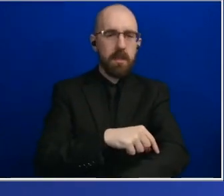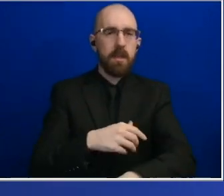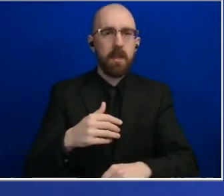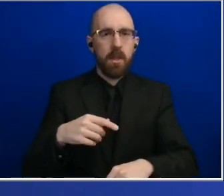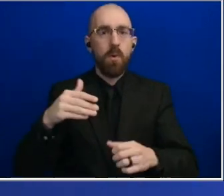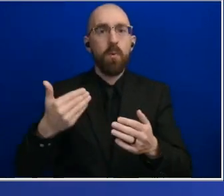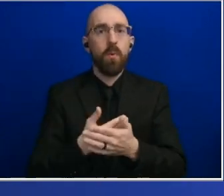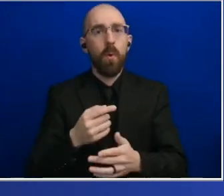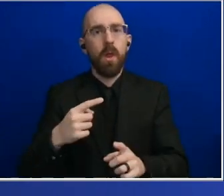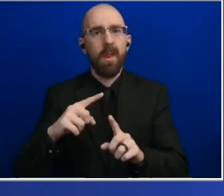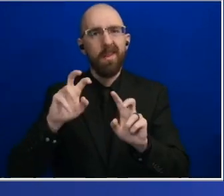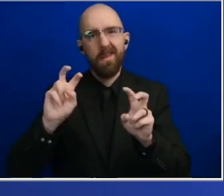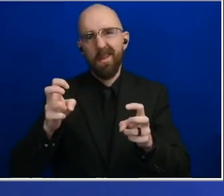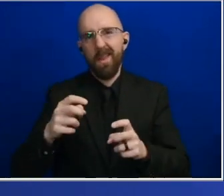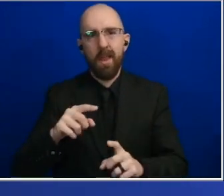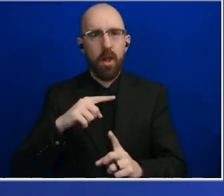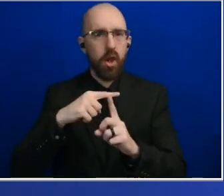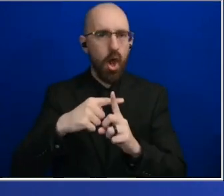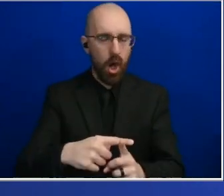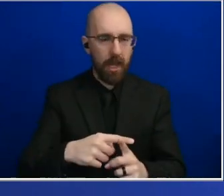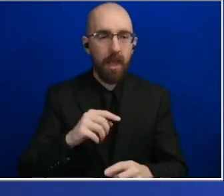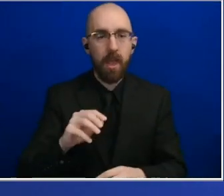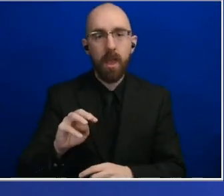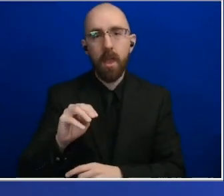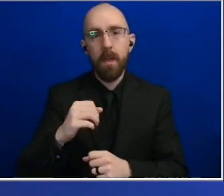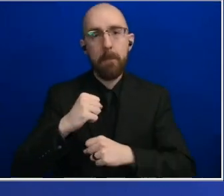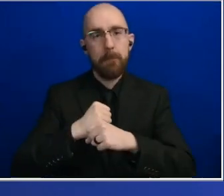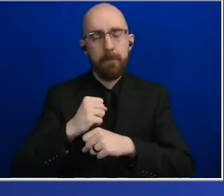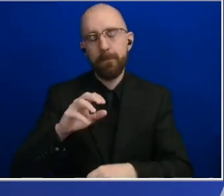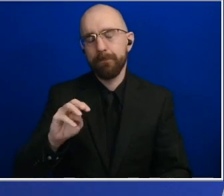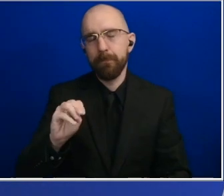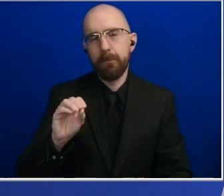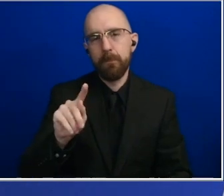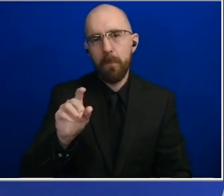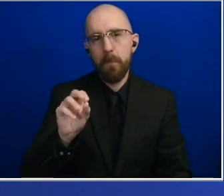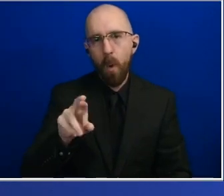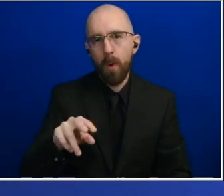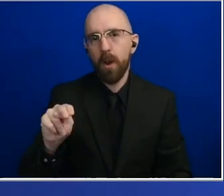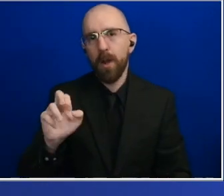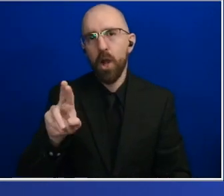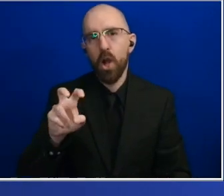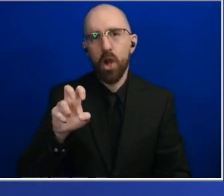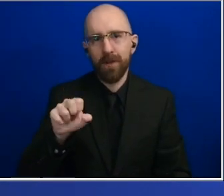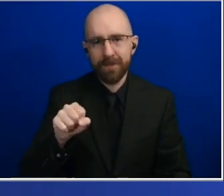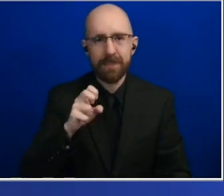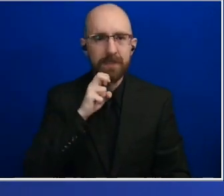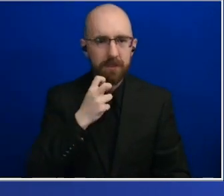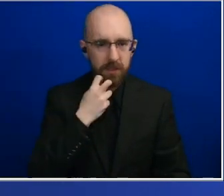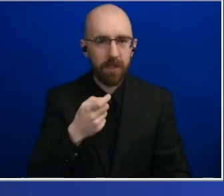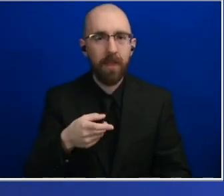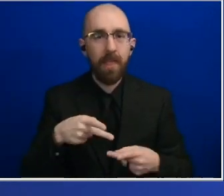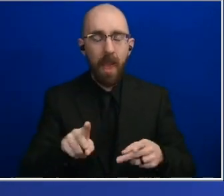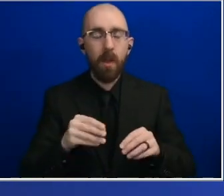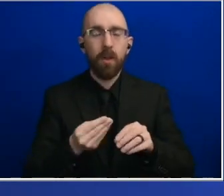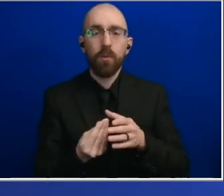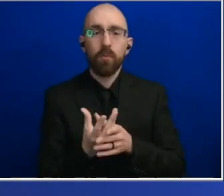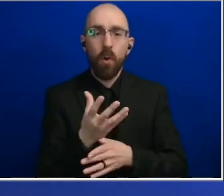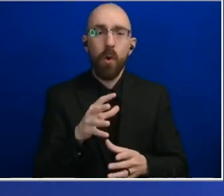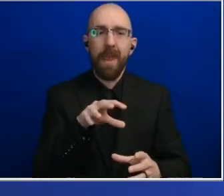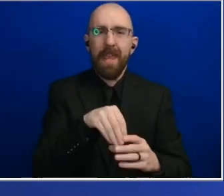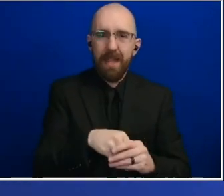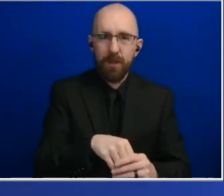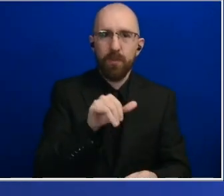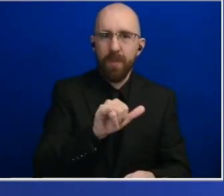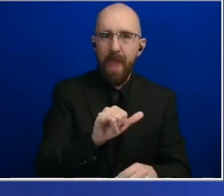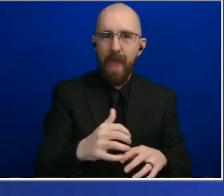find motor nerves and allow that sciatic nerve to grow into the motor branch of these nerves. And what that